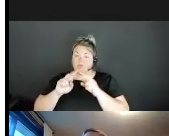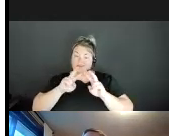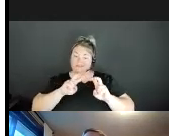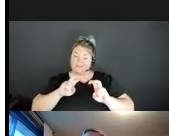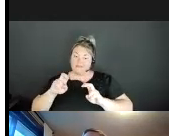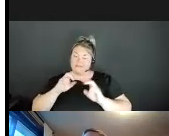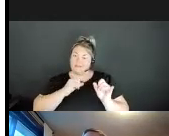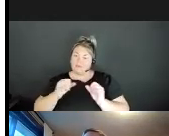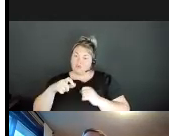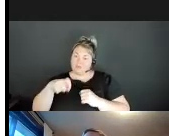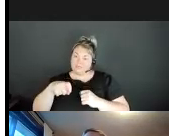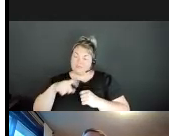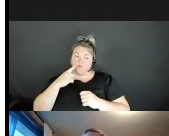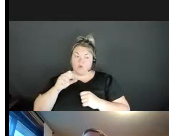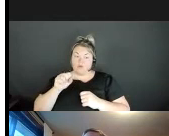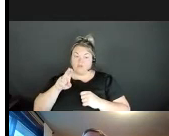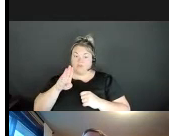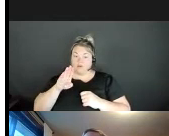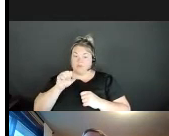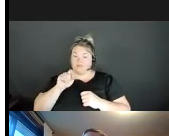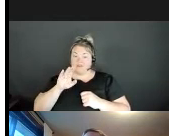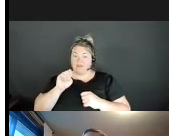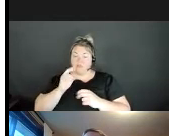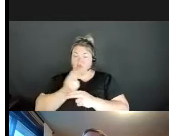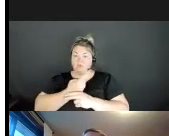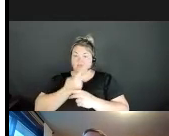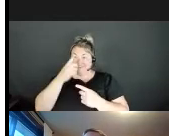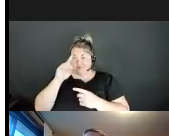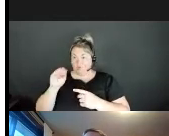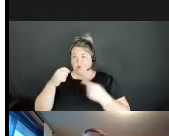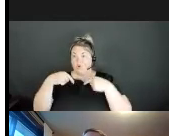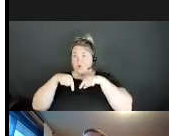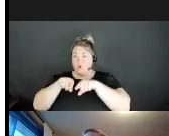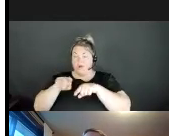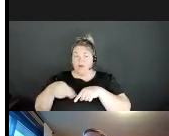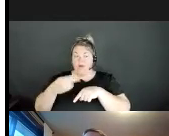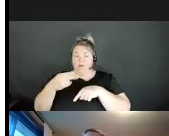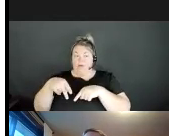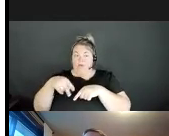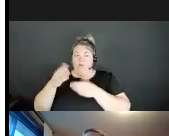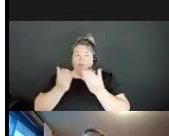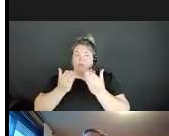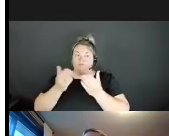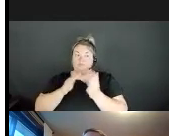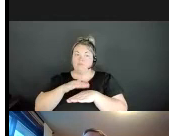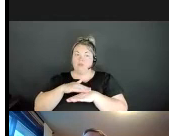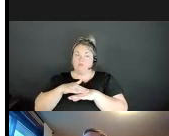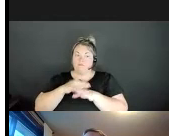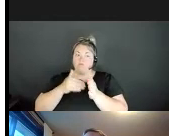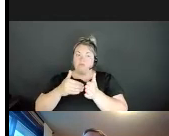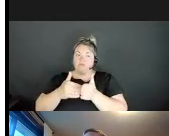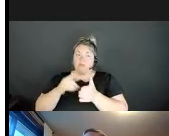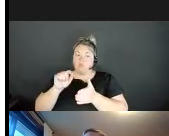needs. For substance use disorder and co-occurring PHP services, it's just a minimum frequency of 20 hours